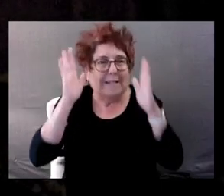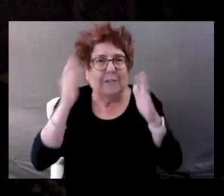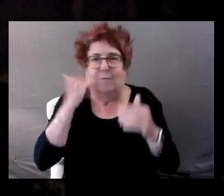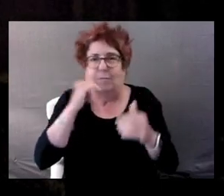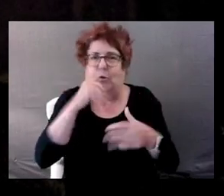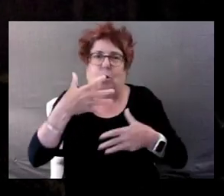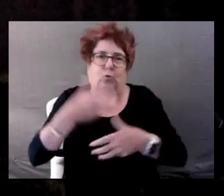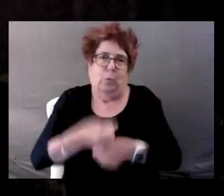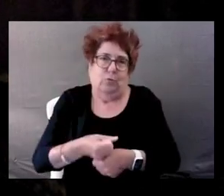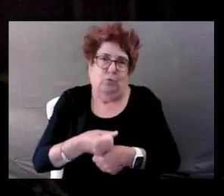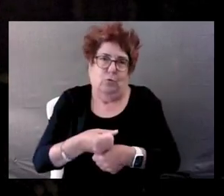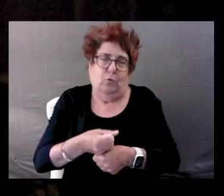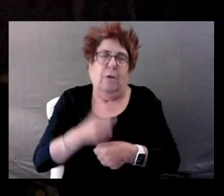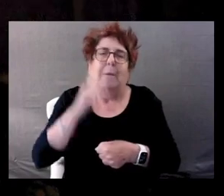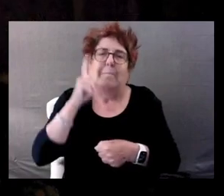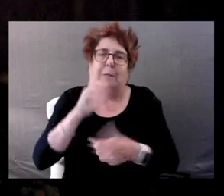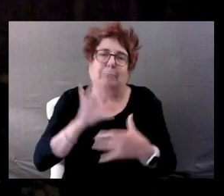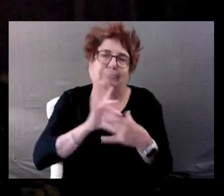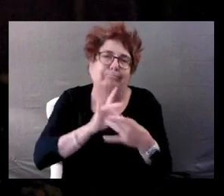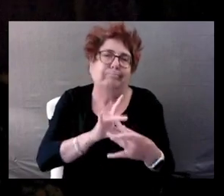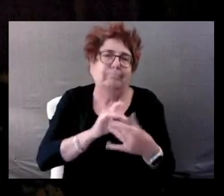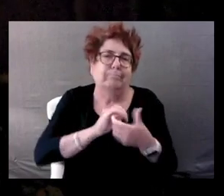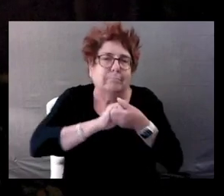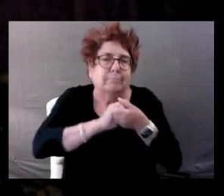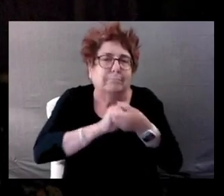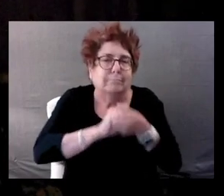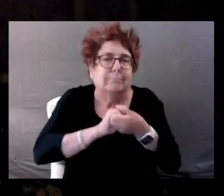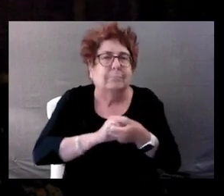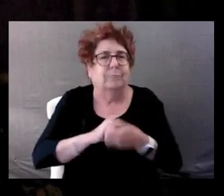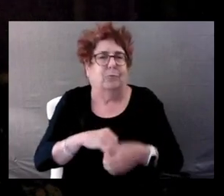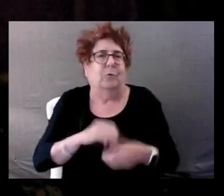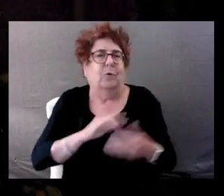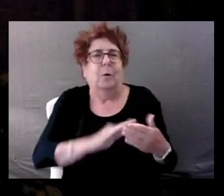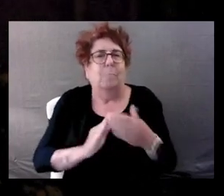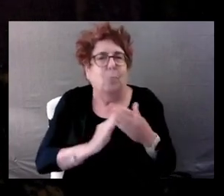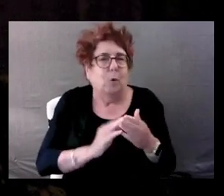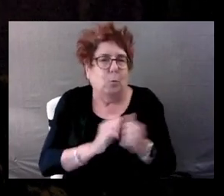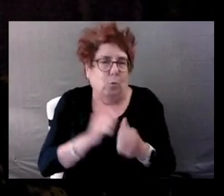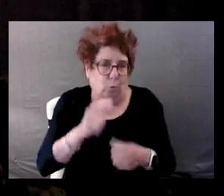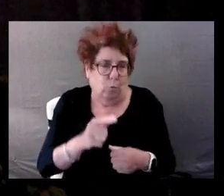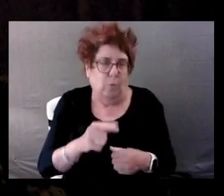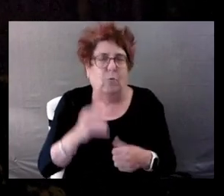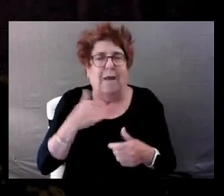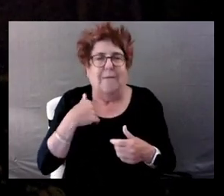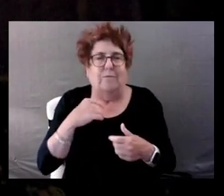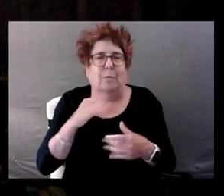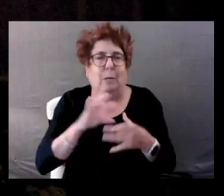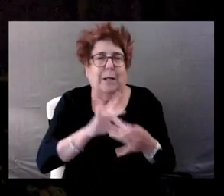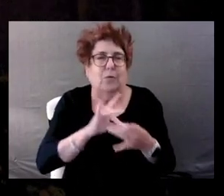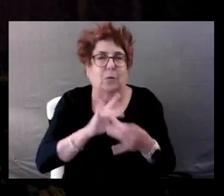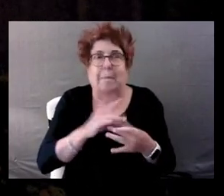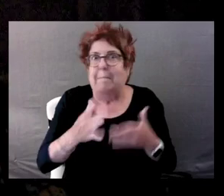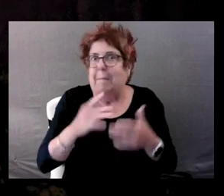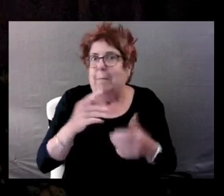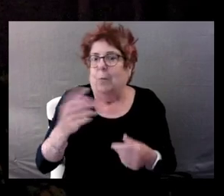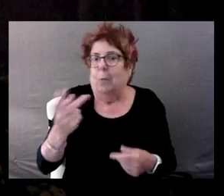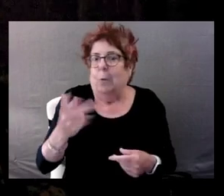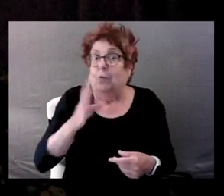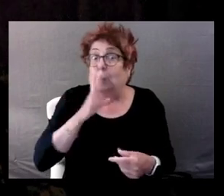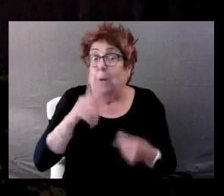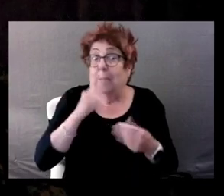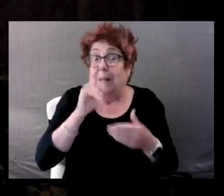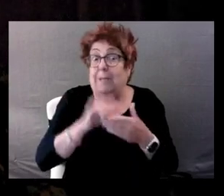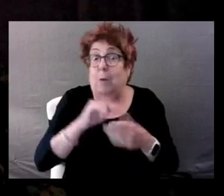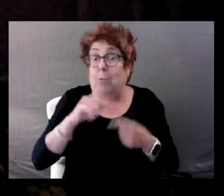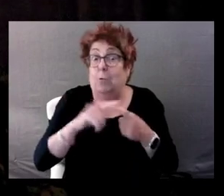they're in community with you, unless you have a relationship with them. So maybe that's something we can talk about when we have drinks after this. And this is...